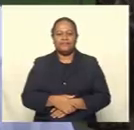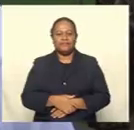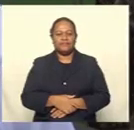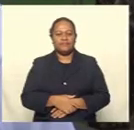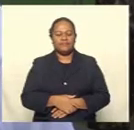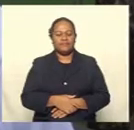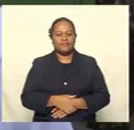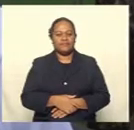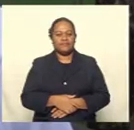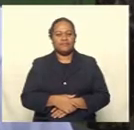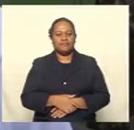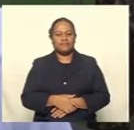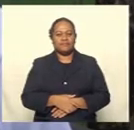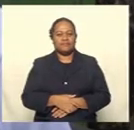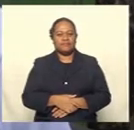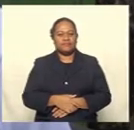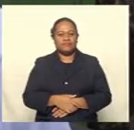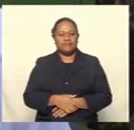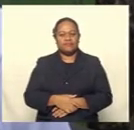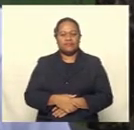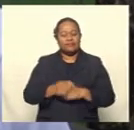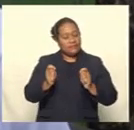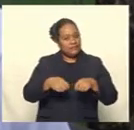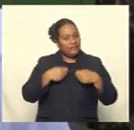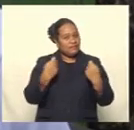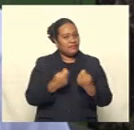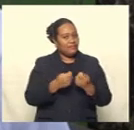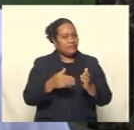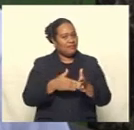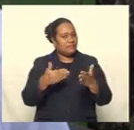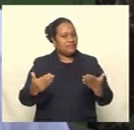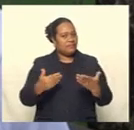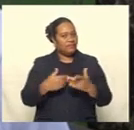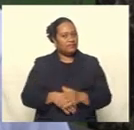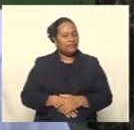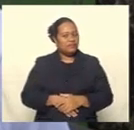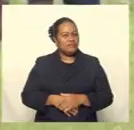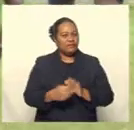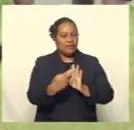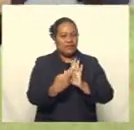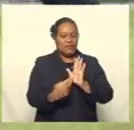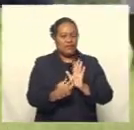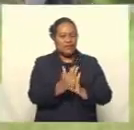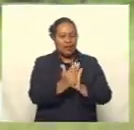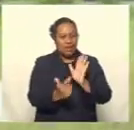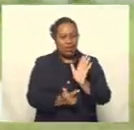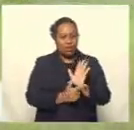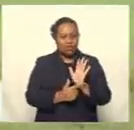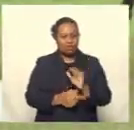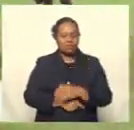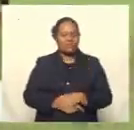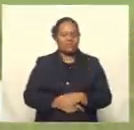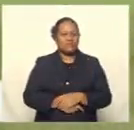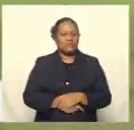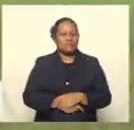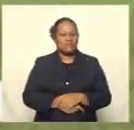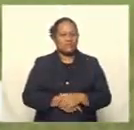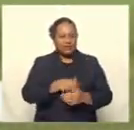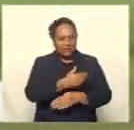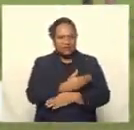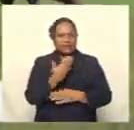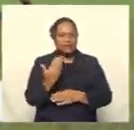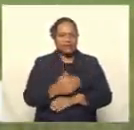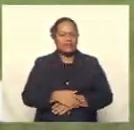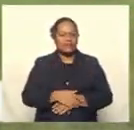lot in terms of game's knowledge and interpretation of the law during the game, and still work